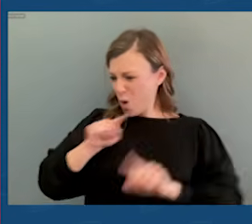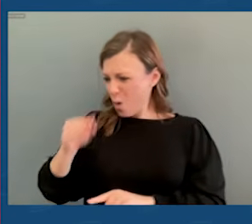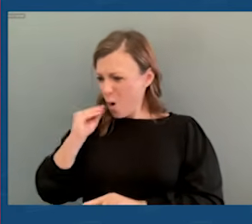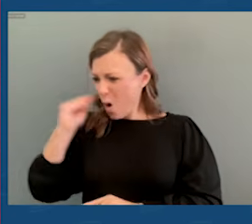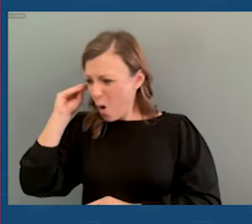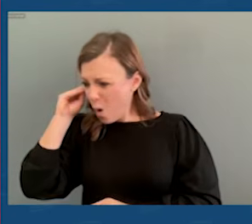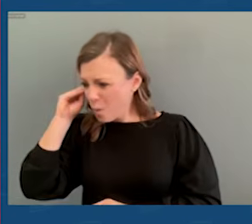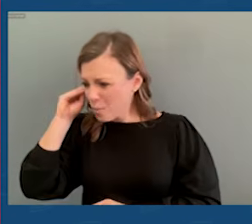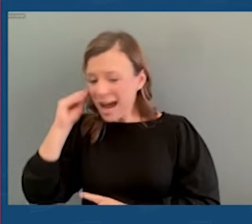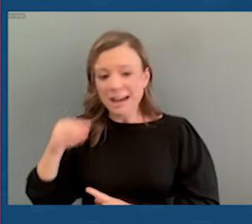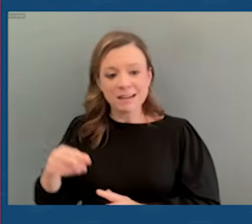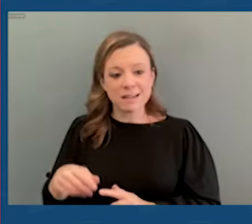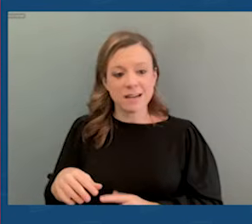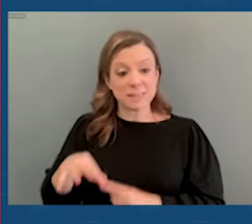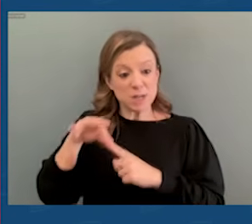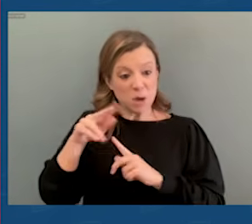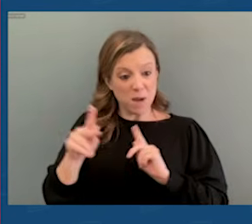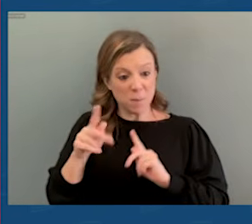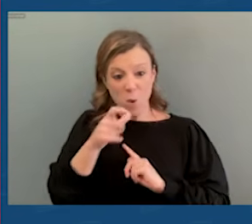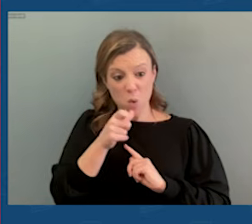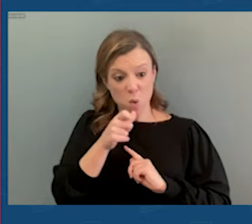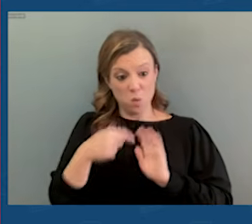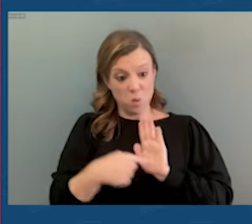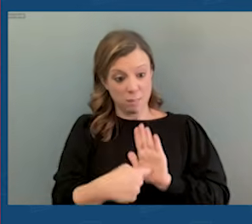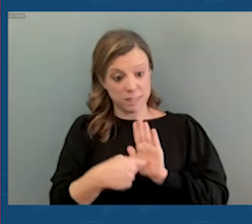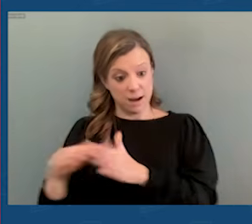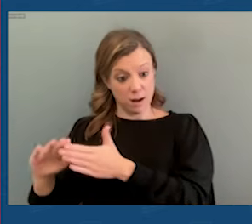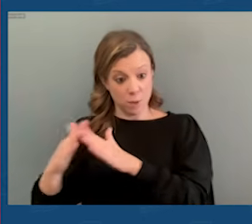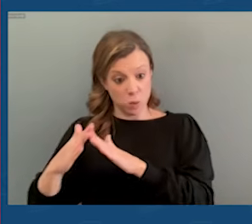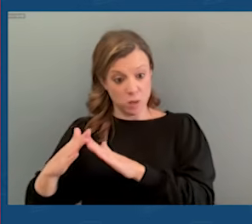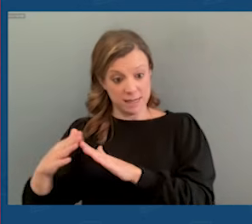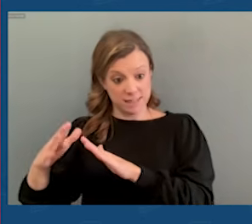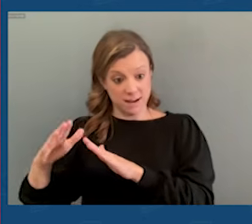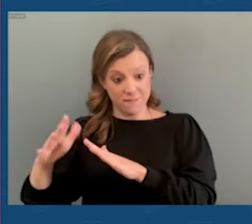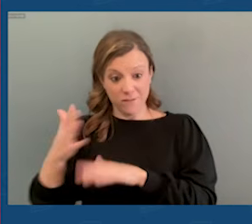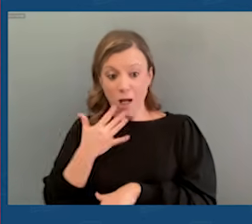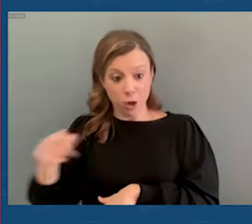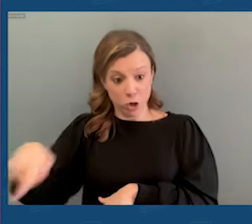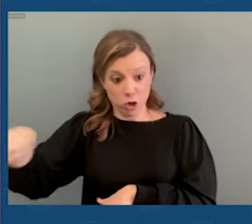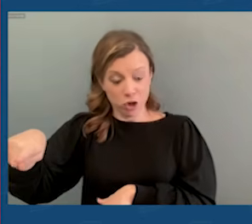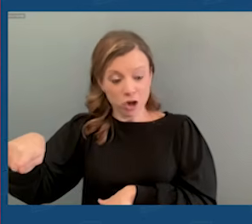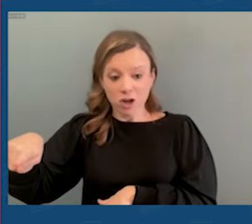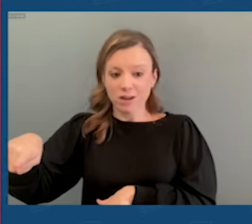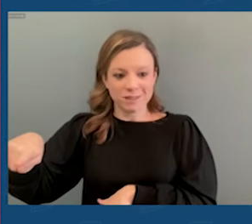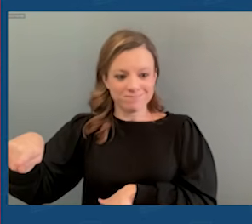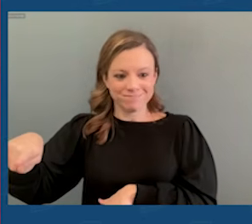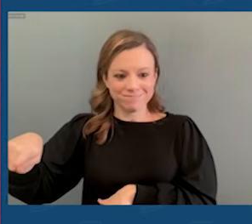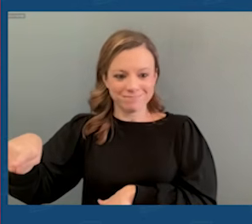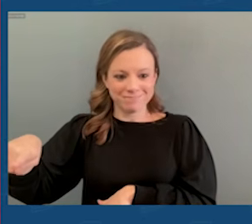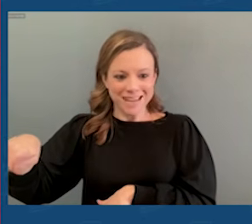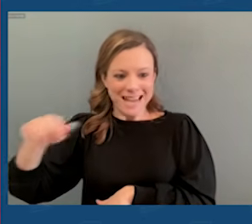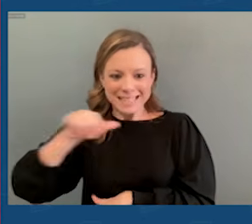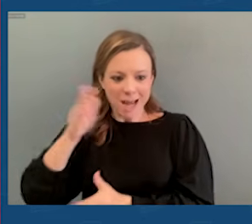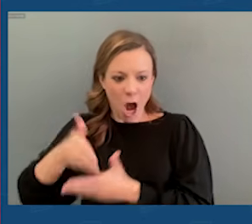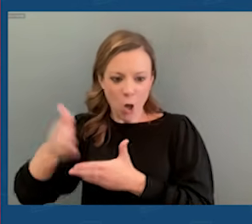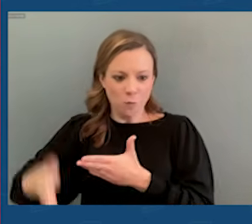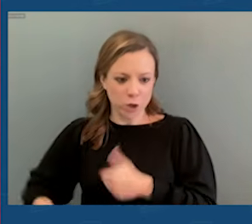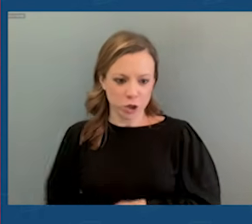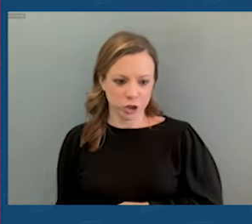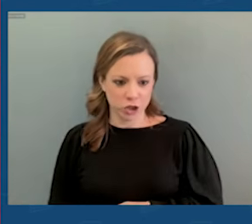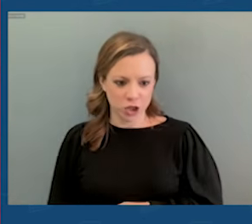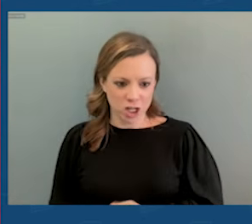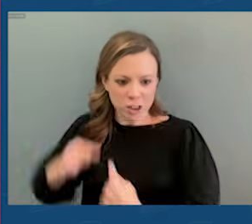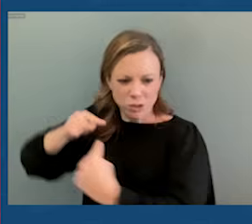communities of color, we get reminded every day that it's not over and that the struggle continues.